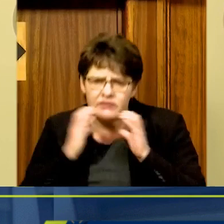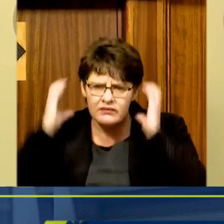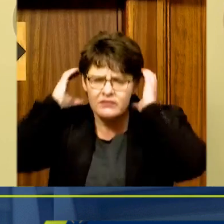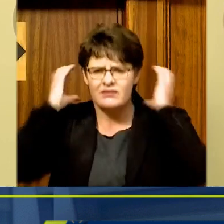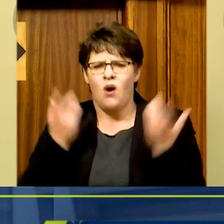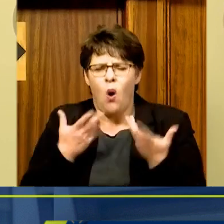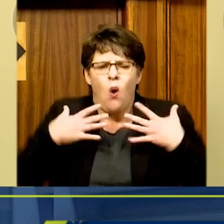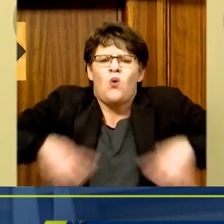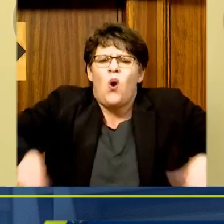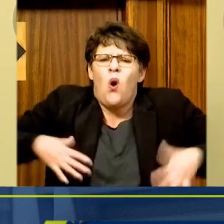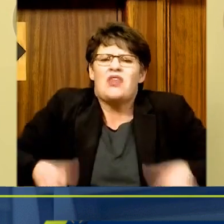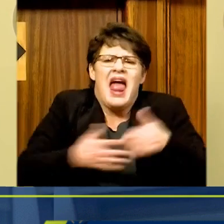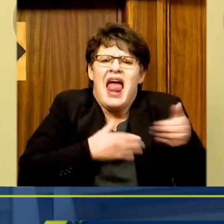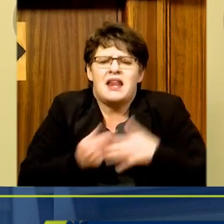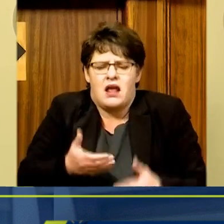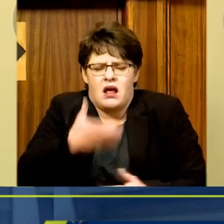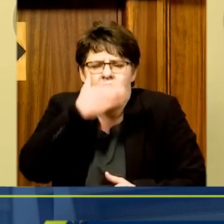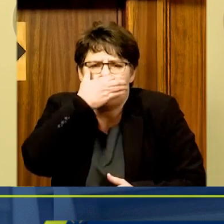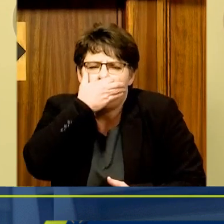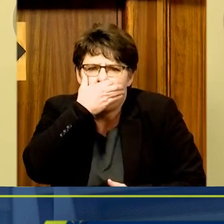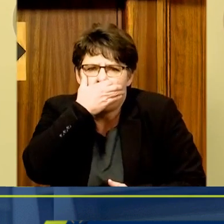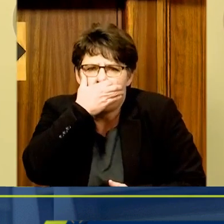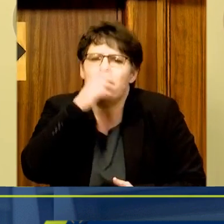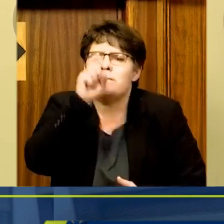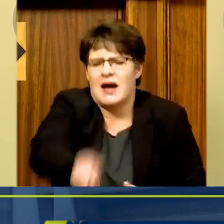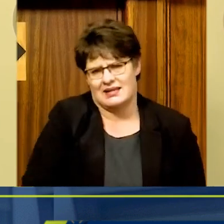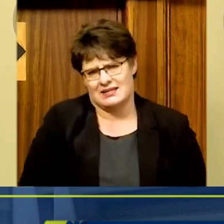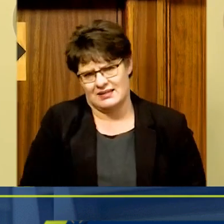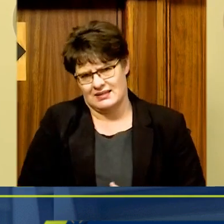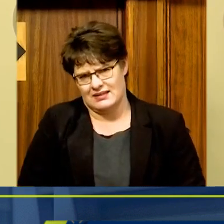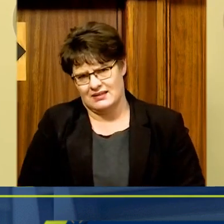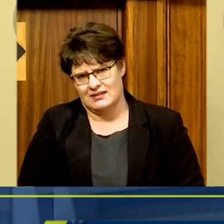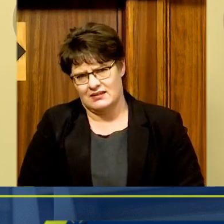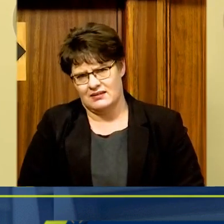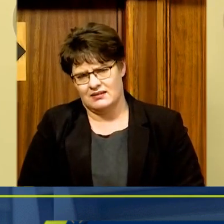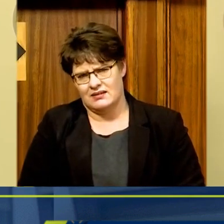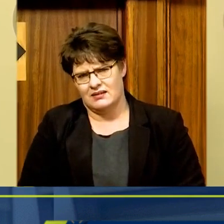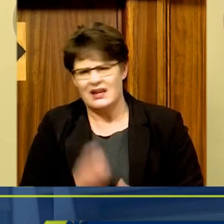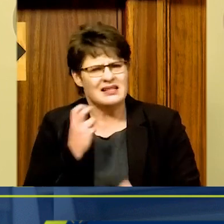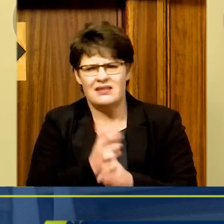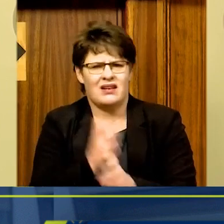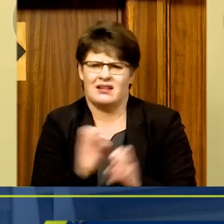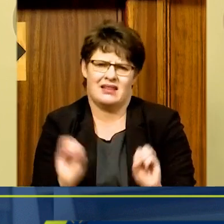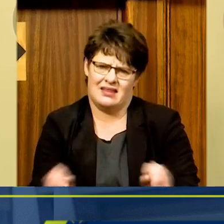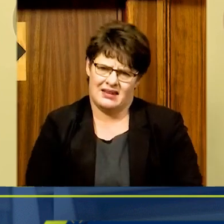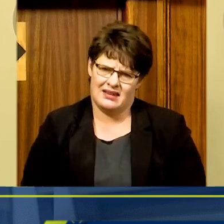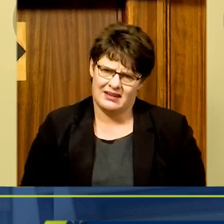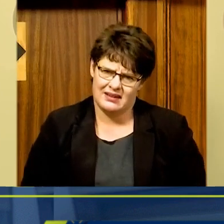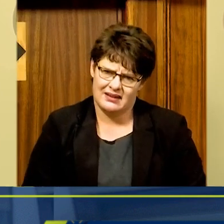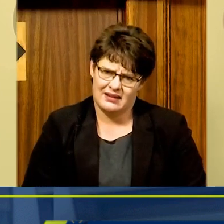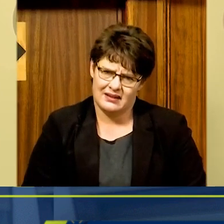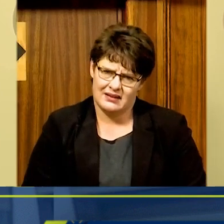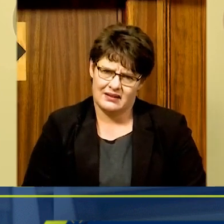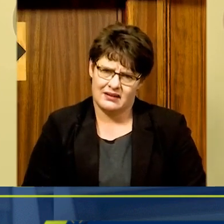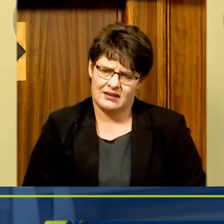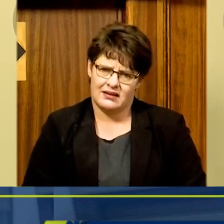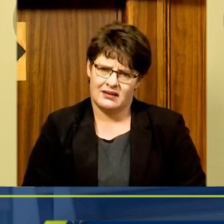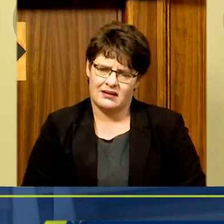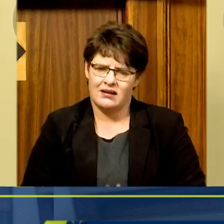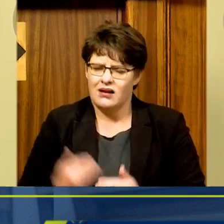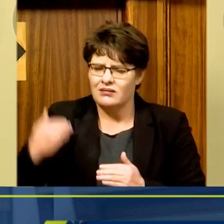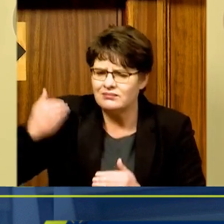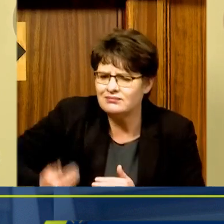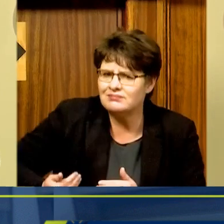of clothing can be put over your nose and your mouth. We must continue to